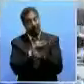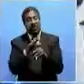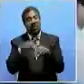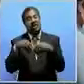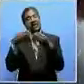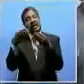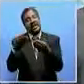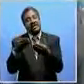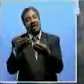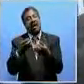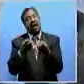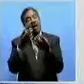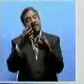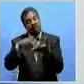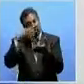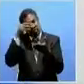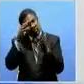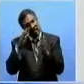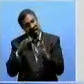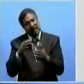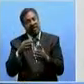that have been affected will be issued.